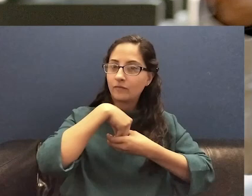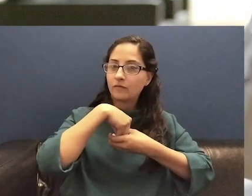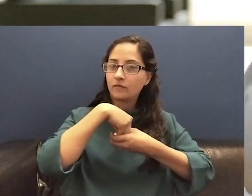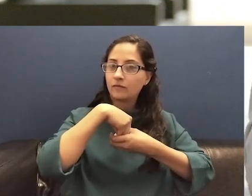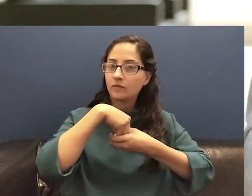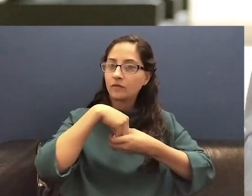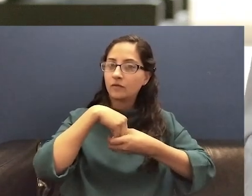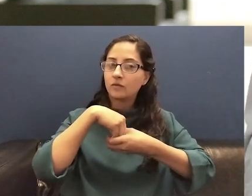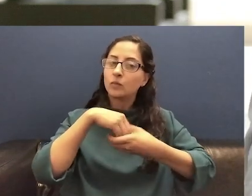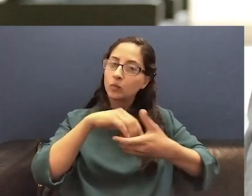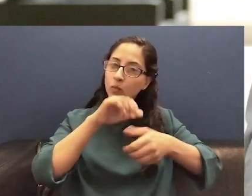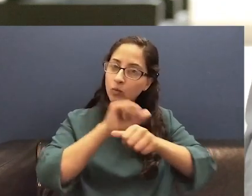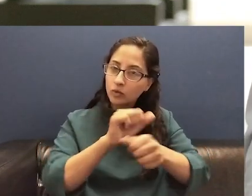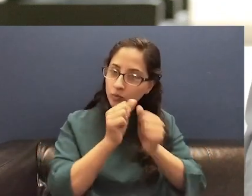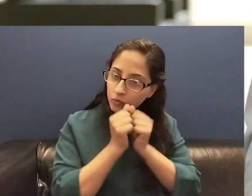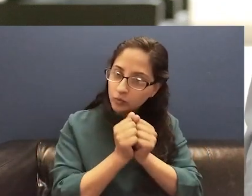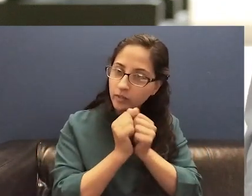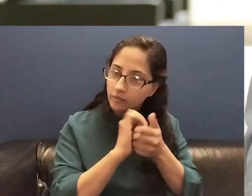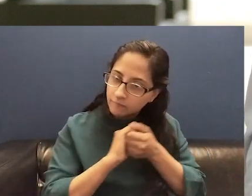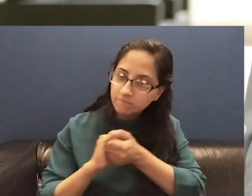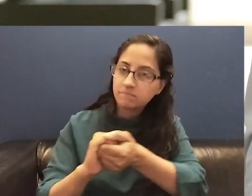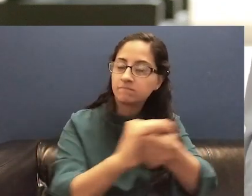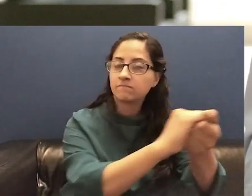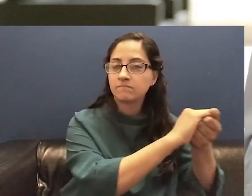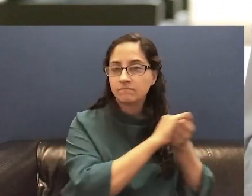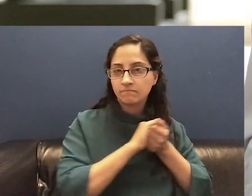to join us, to remember that